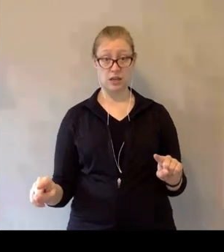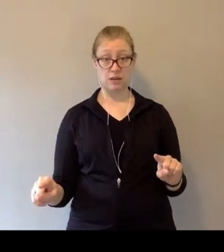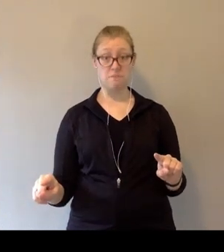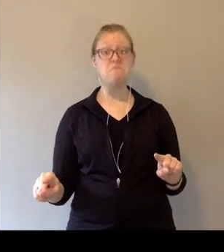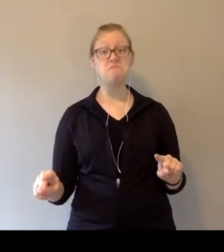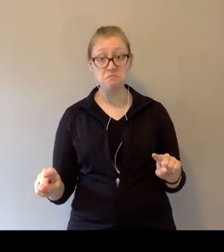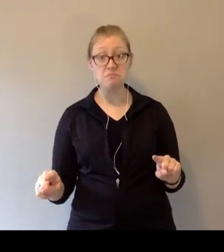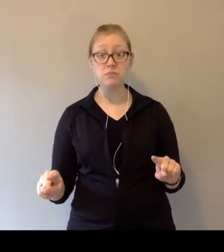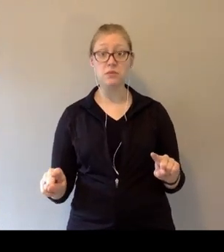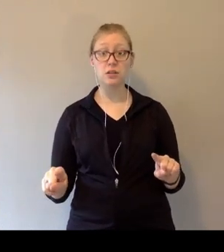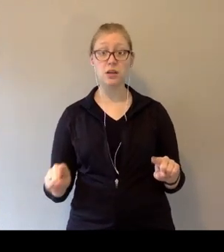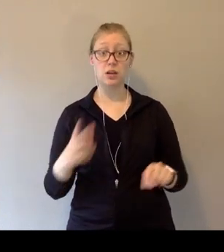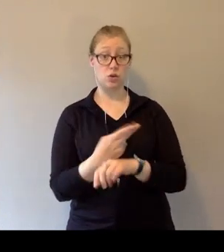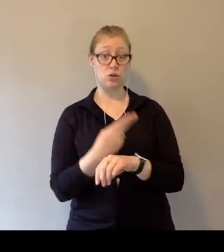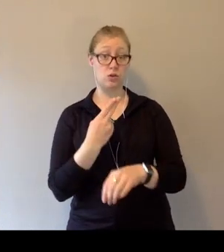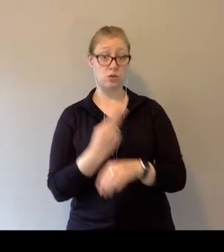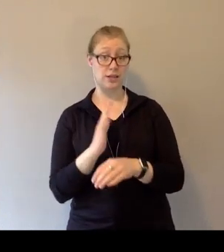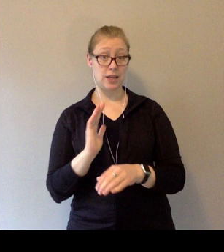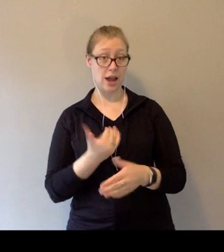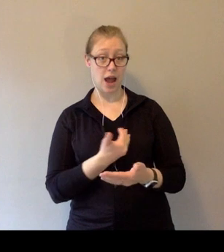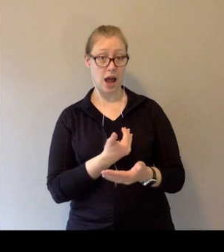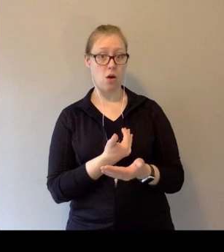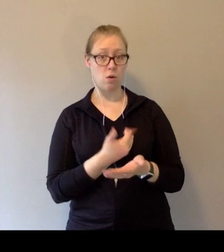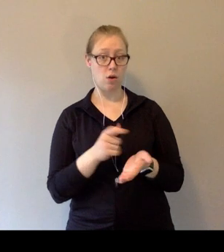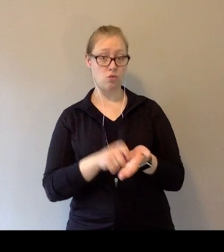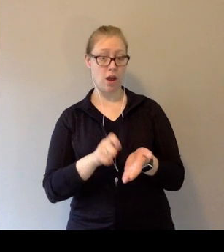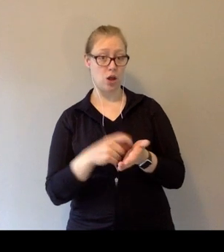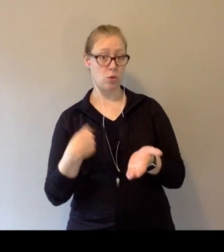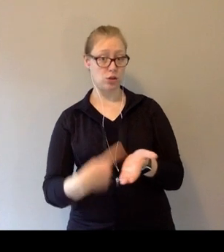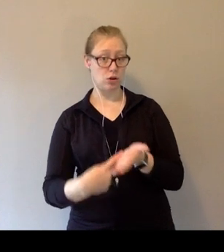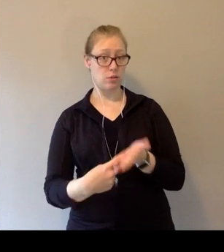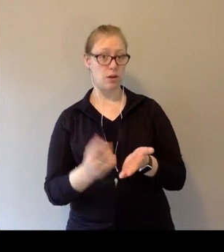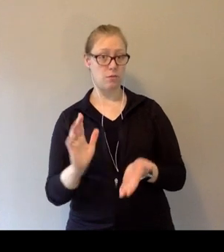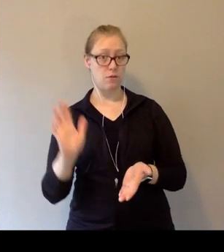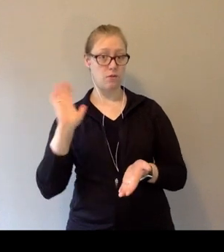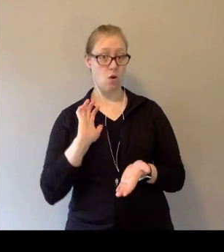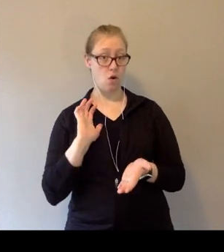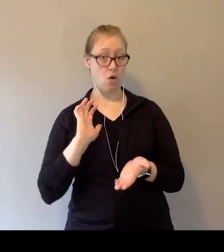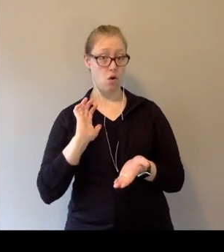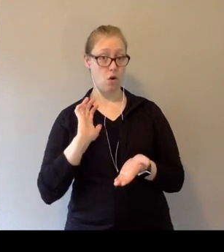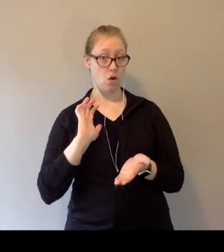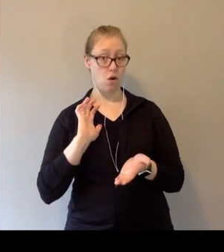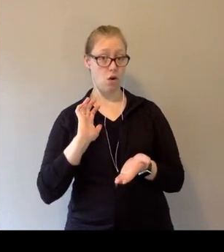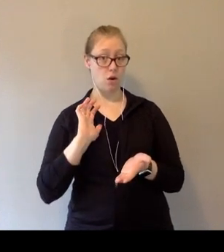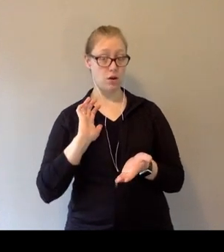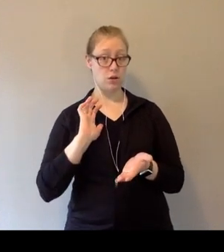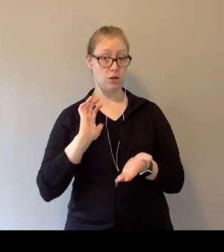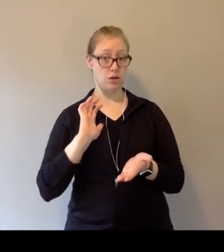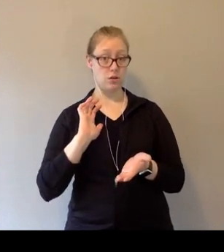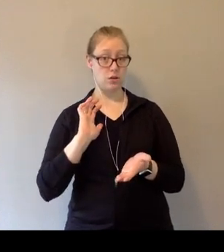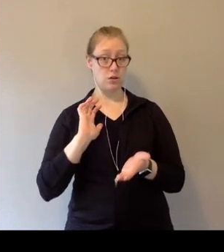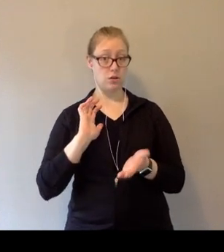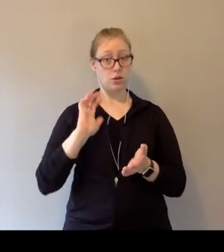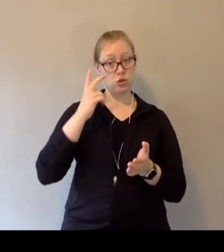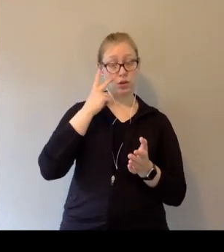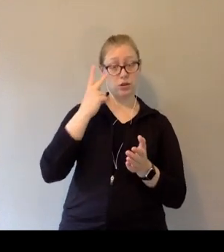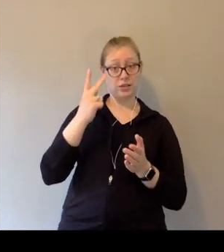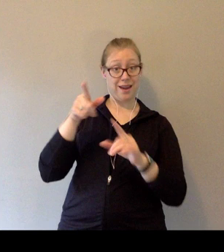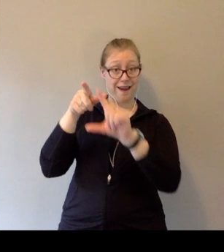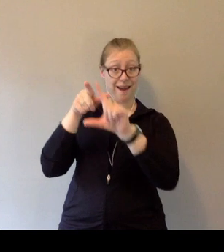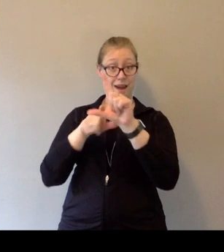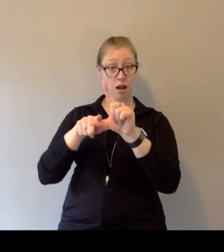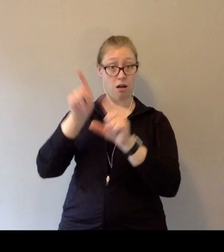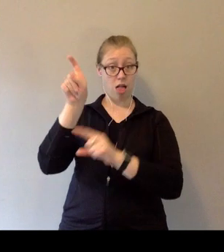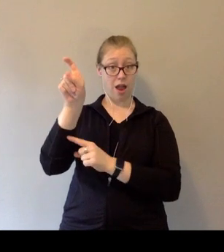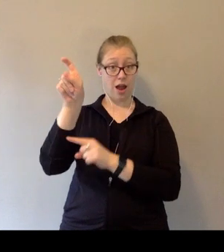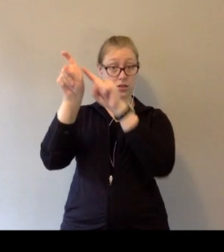so using our notation that we talked about earlier, the side that's opposite angle X, I'm going to